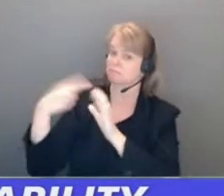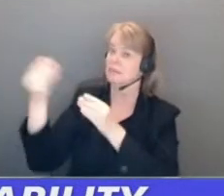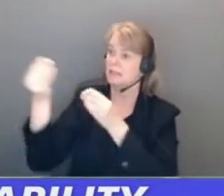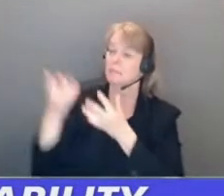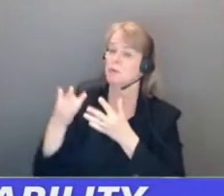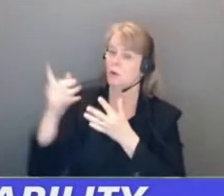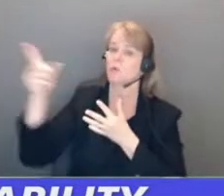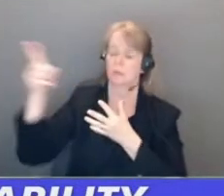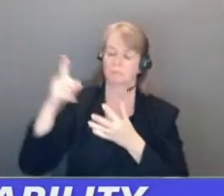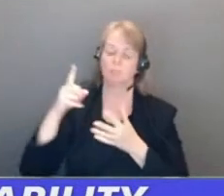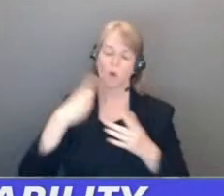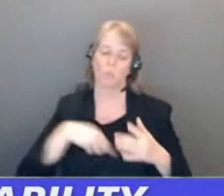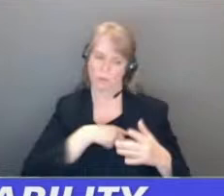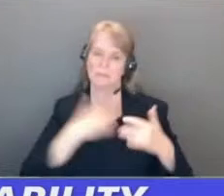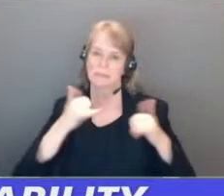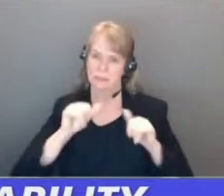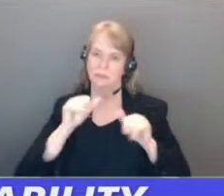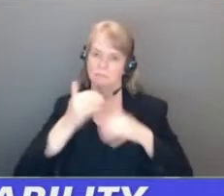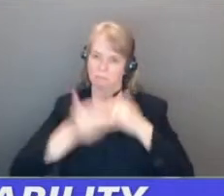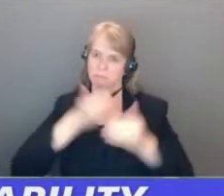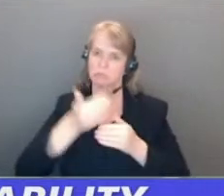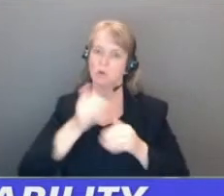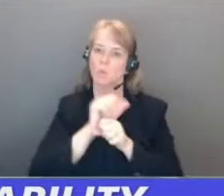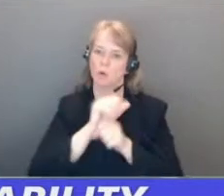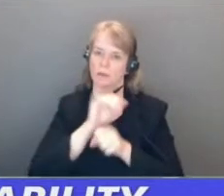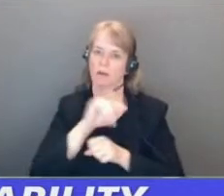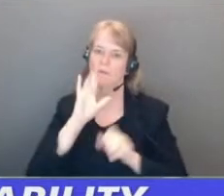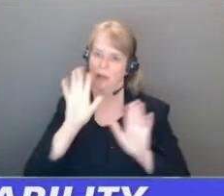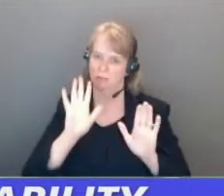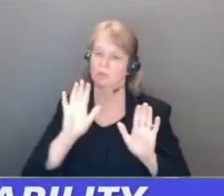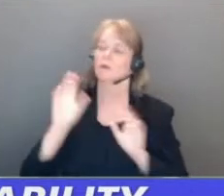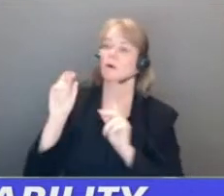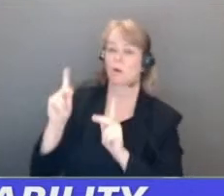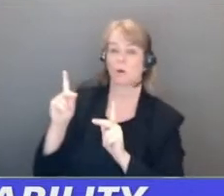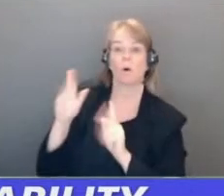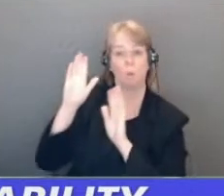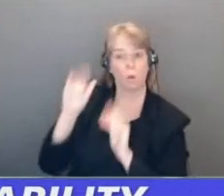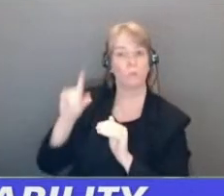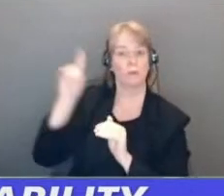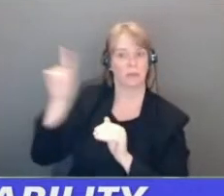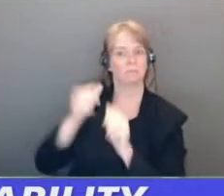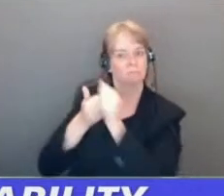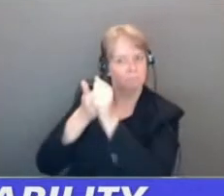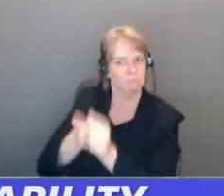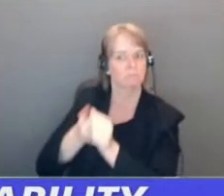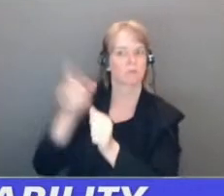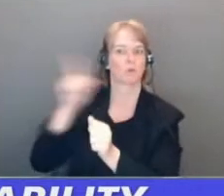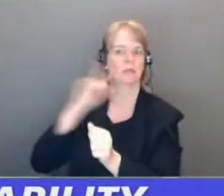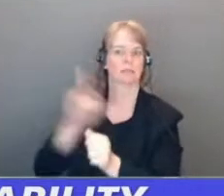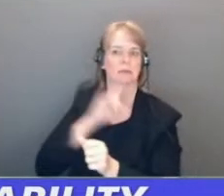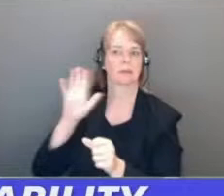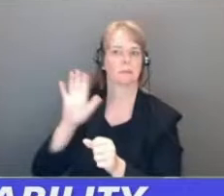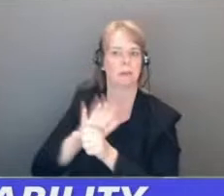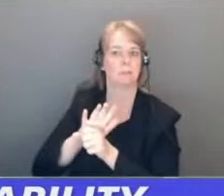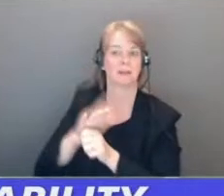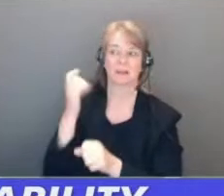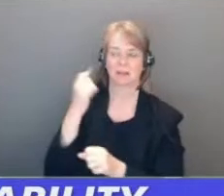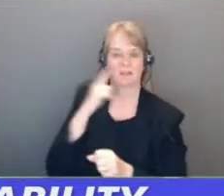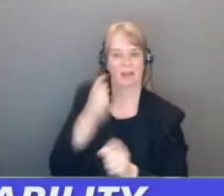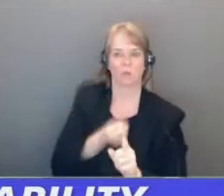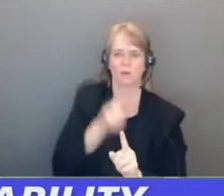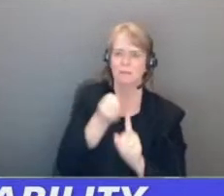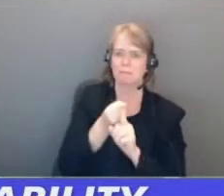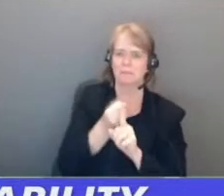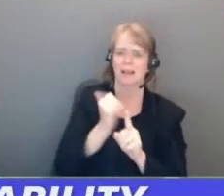whole. And my hope is that he lives up to that commitment, because that's a significant hit to our bottom line. We wouldn't be running